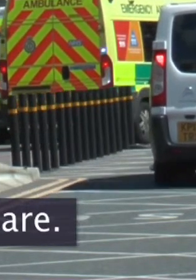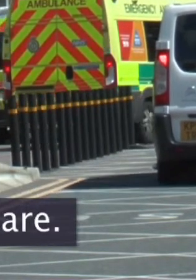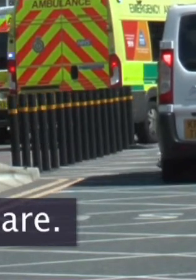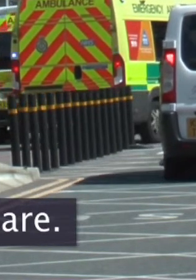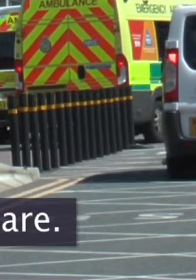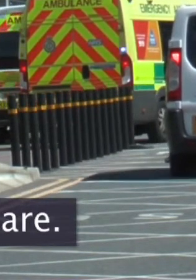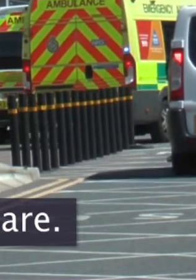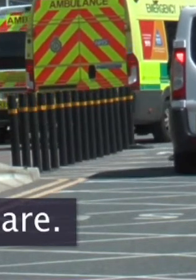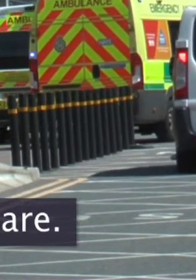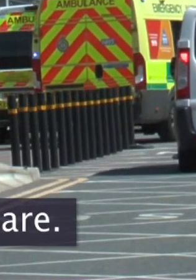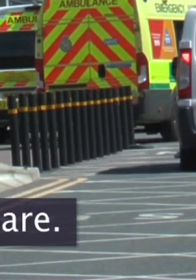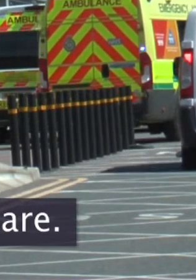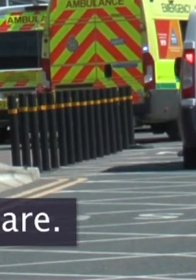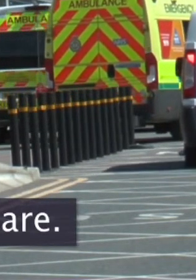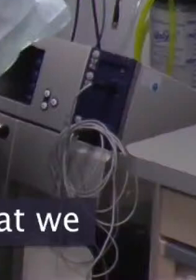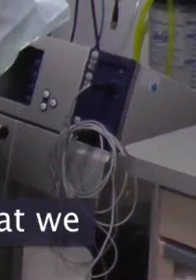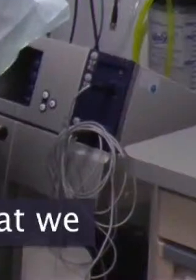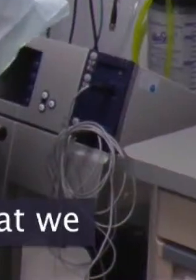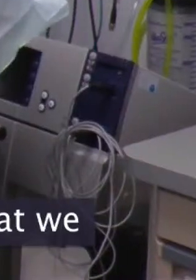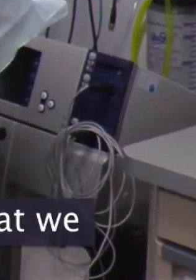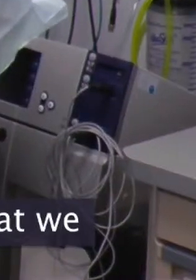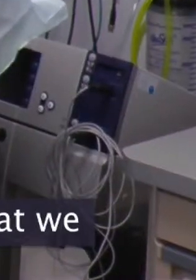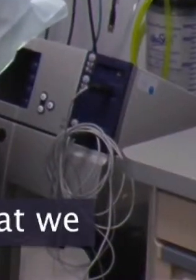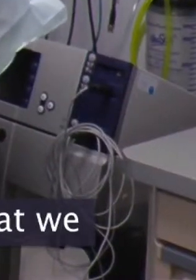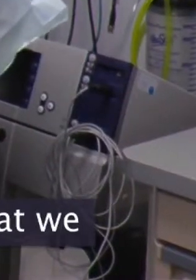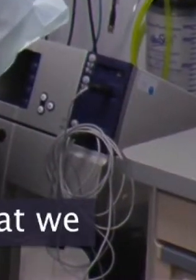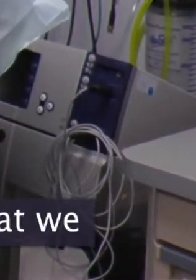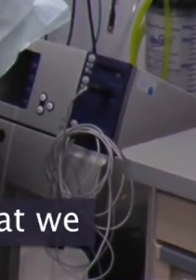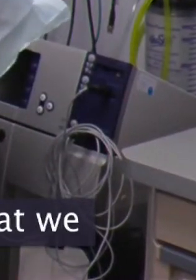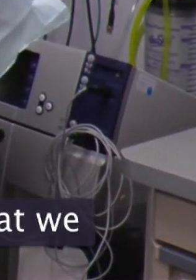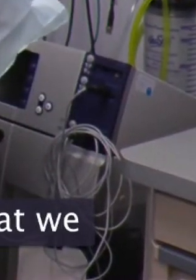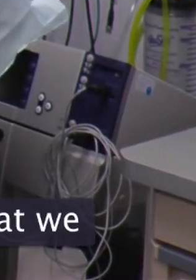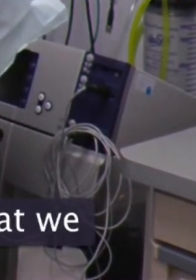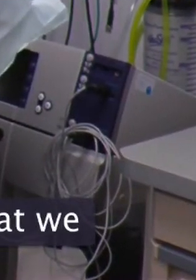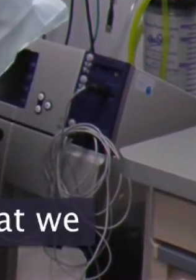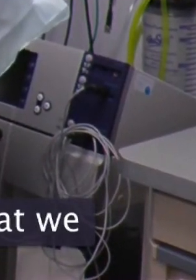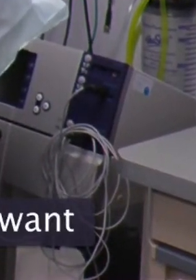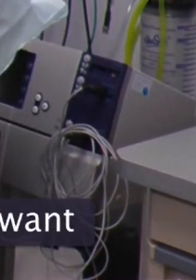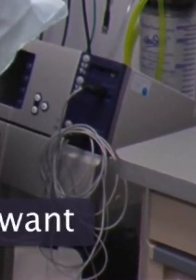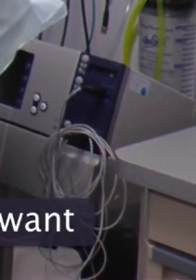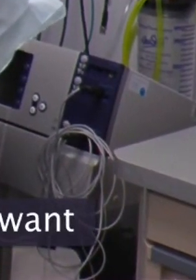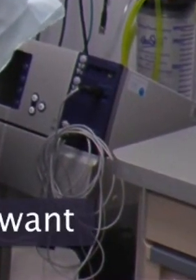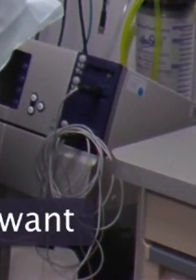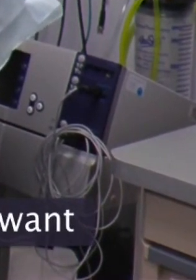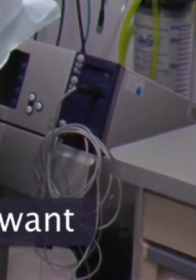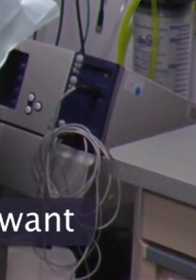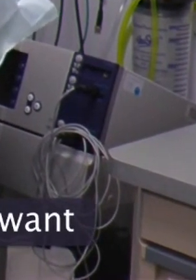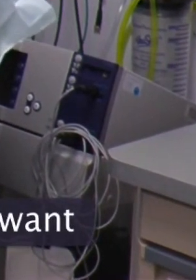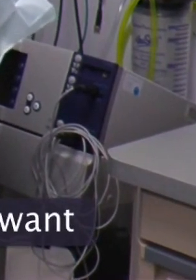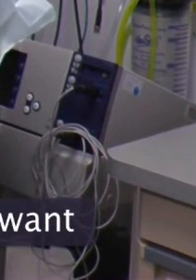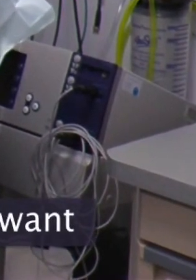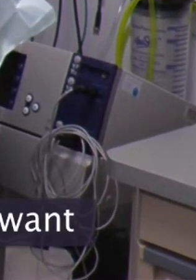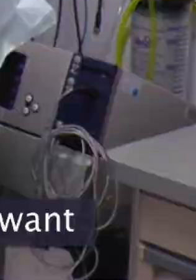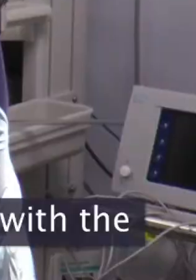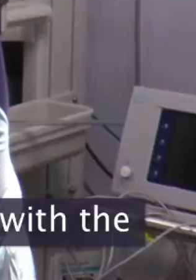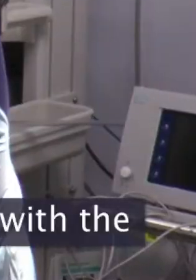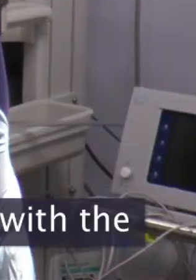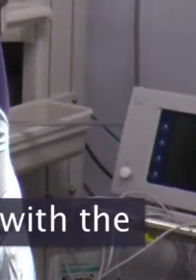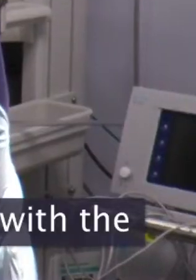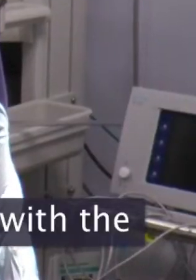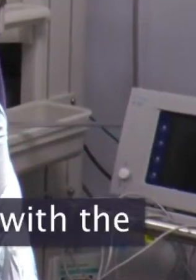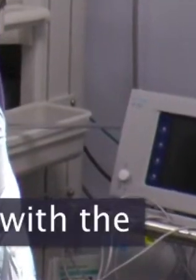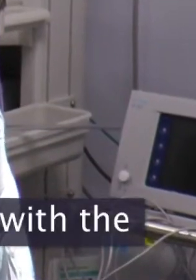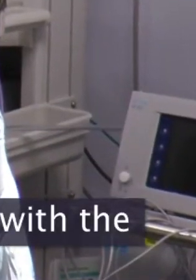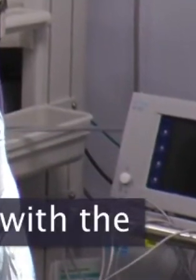is understanding what people's needs are. We are learning all the time, and it's important that we work in partnership. So a lot of the things that we want to do